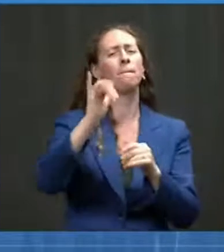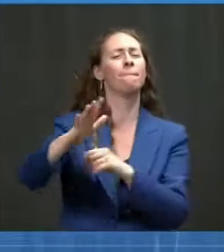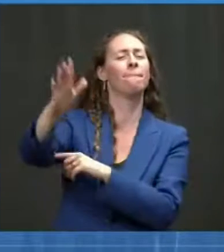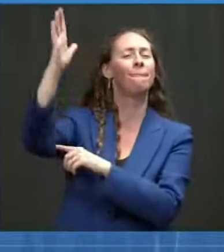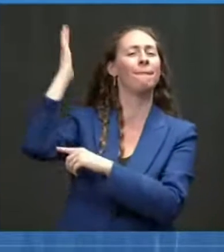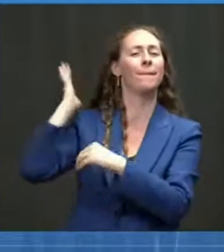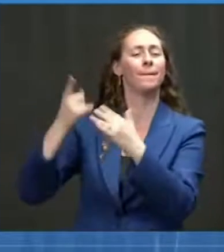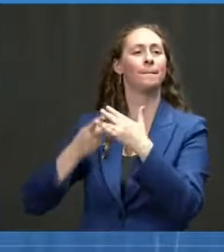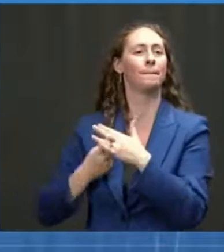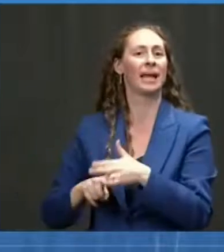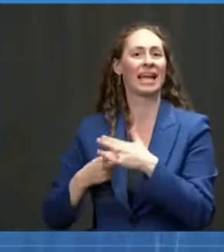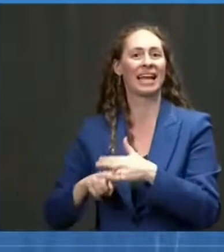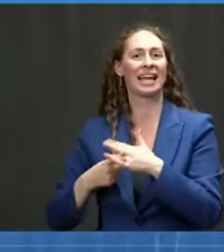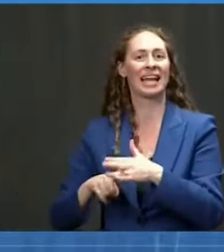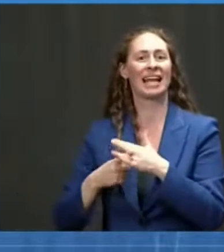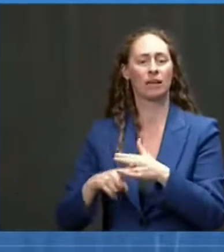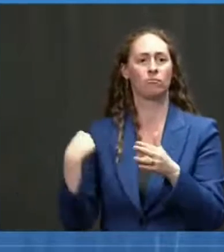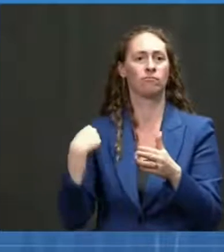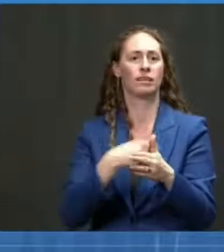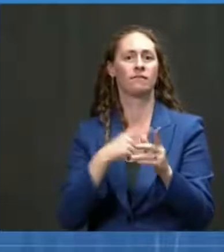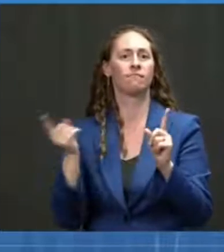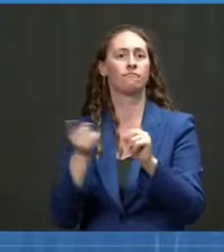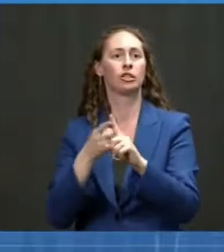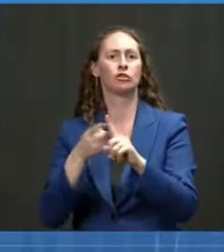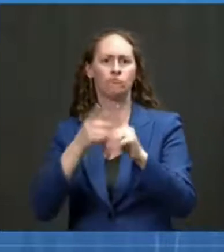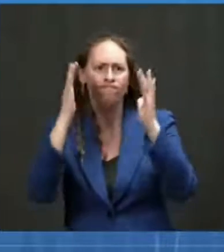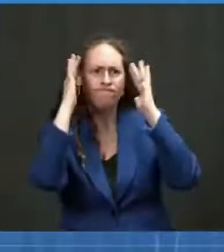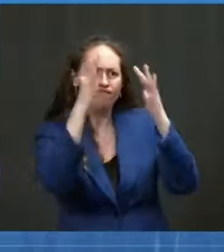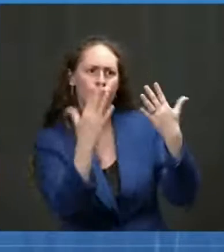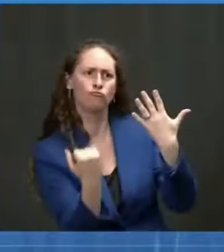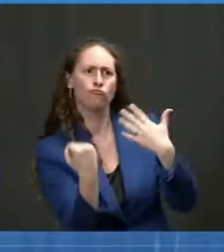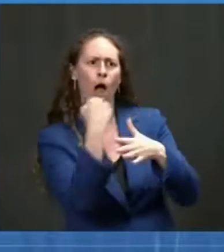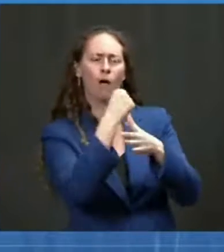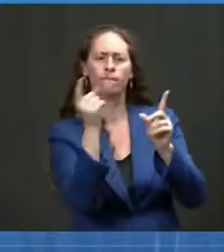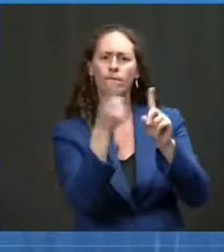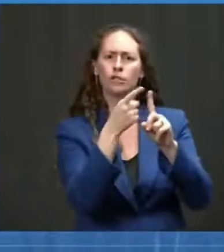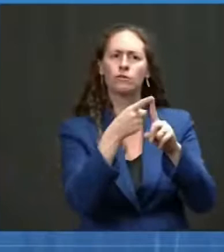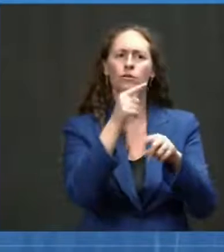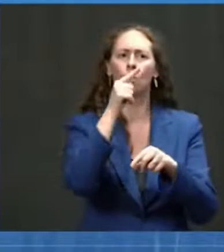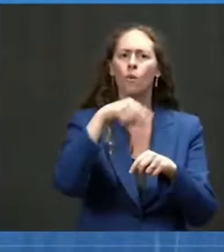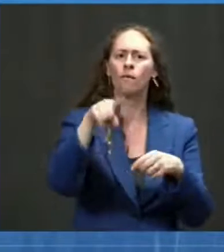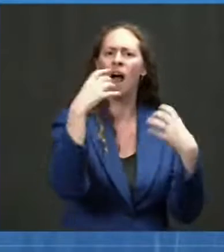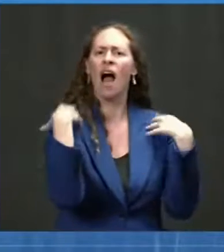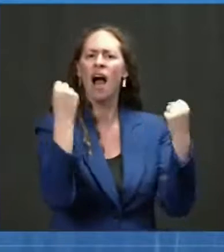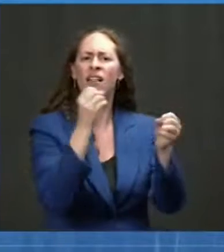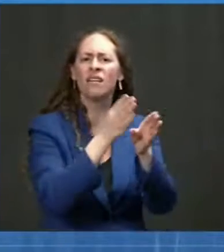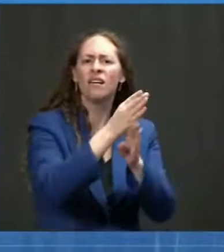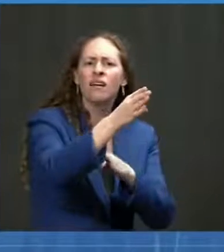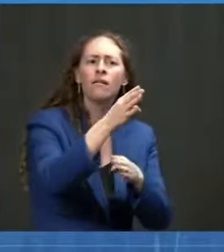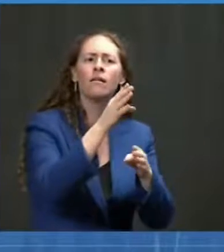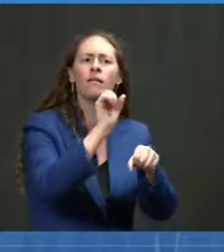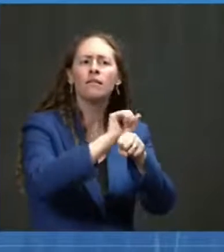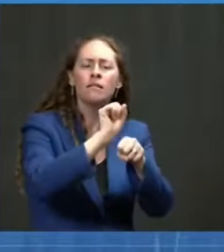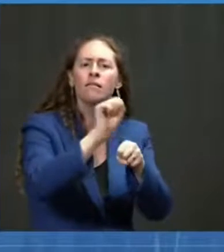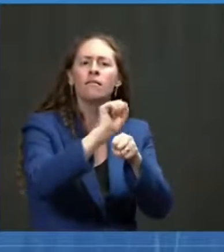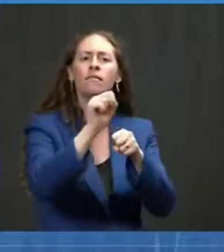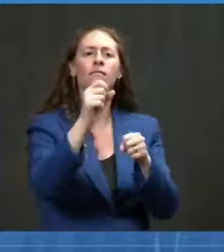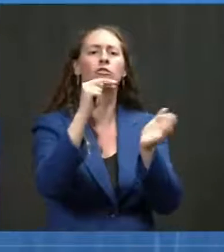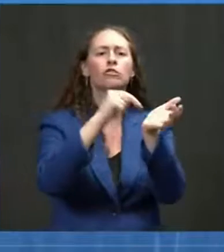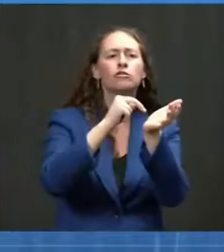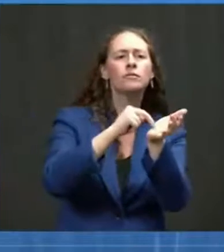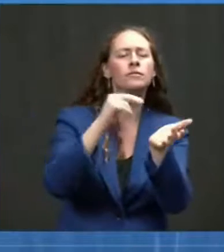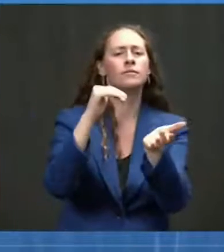the vaccination effort, we prioritized healthcare workers, long-term care facility residents, and the elderly. And those are exactly the